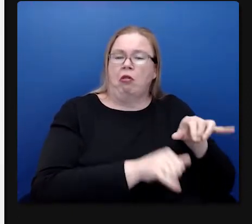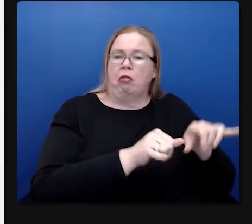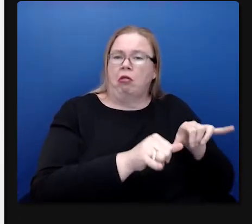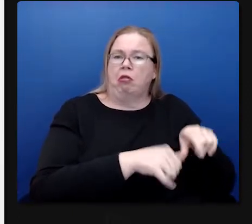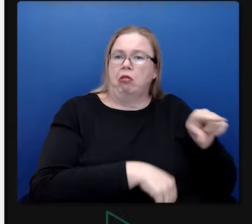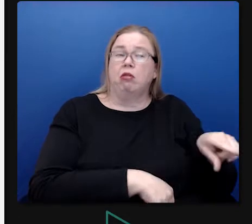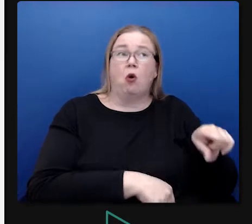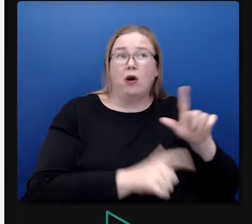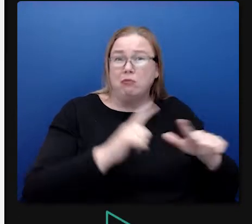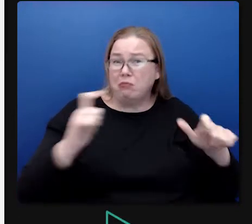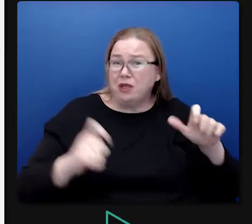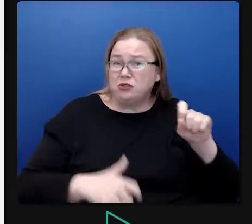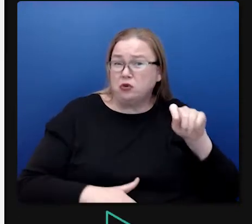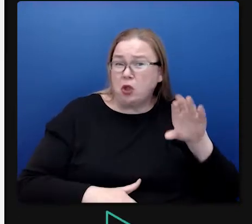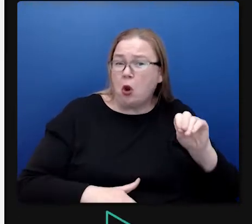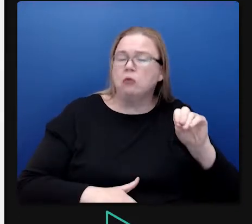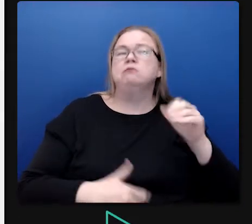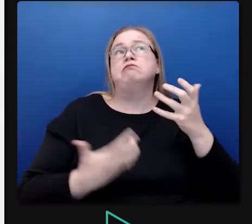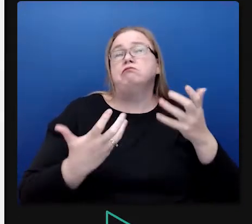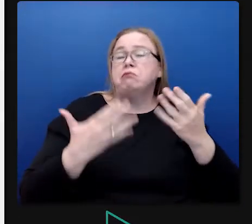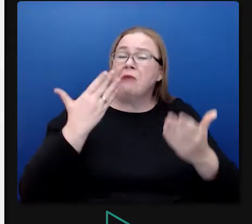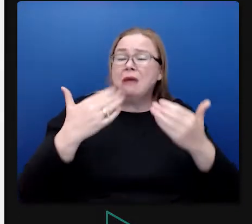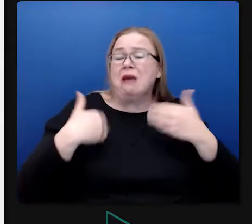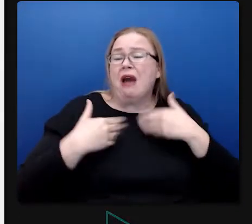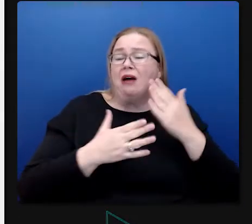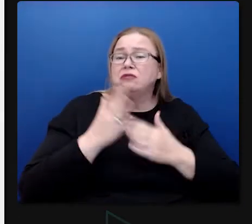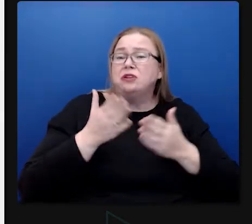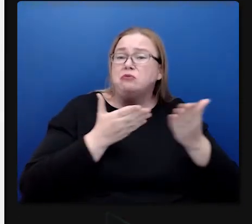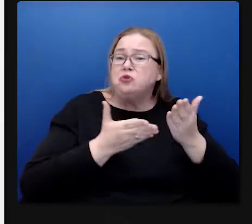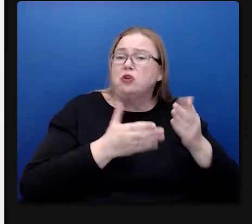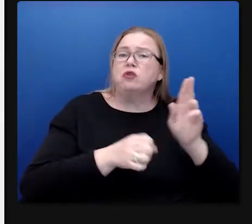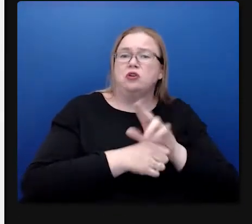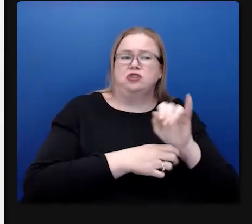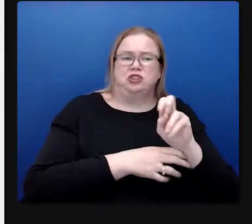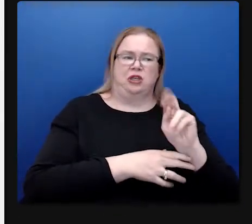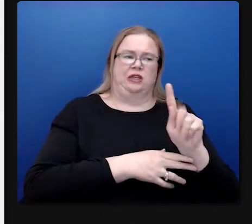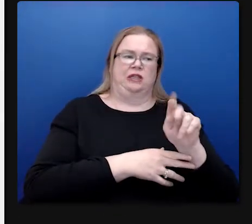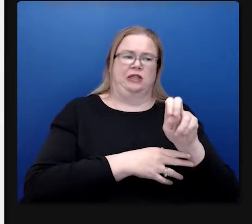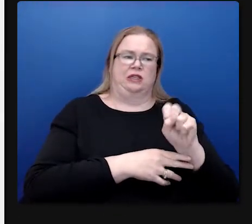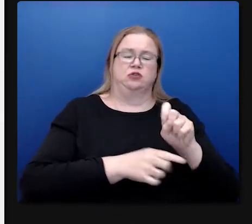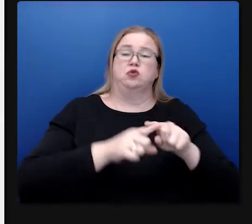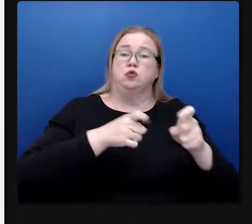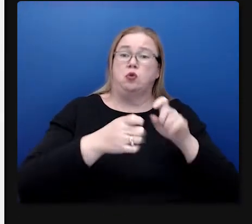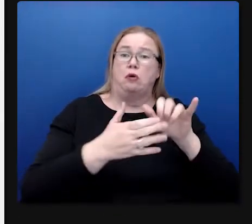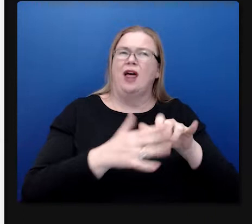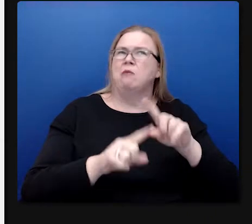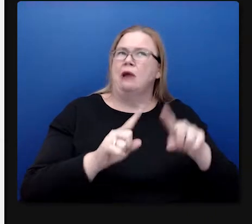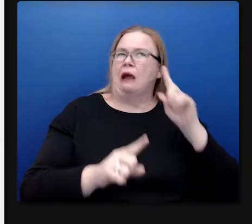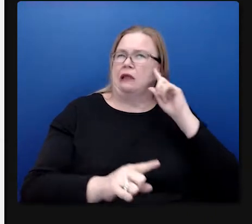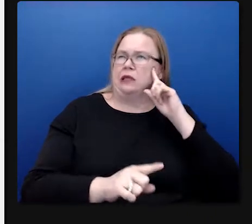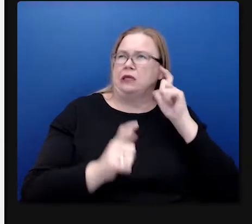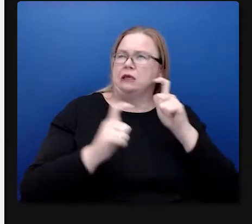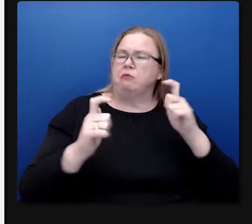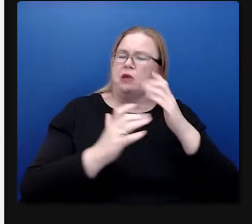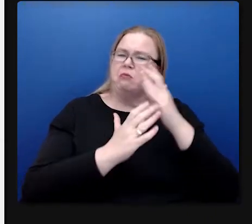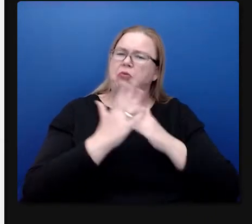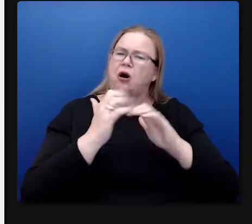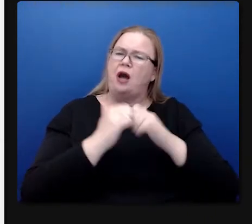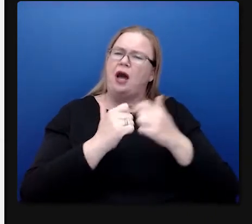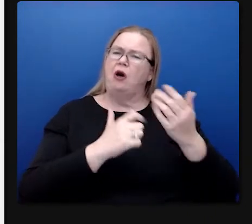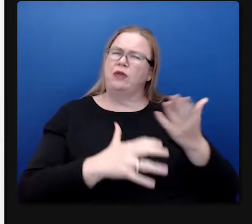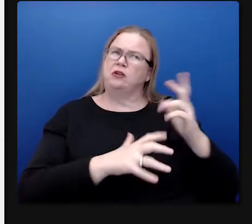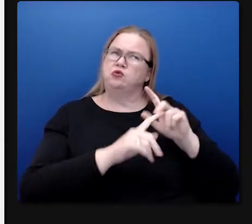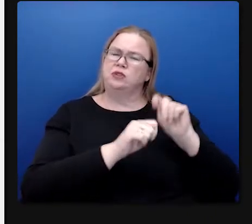Or maybe if you're a larger studio, maybe you maintain some servers and use Jenkins to control them. But I think sort of a big part of the way things